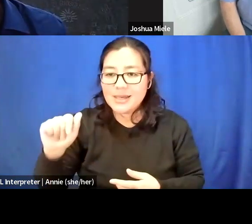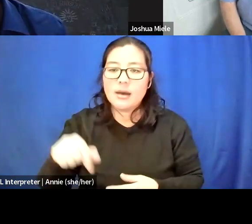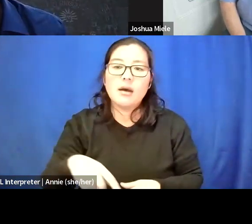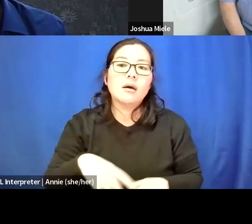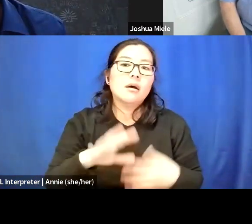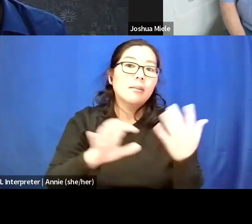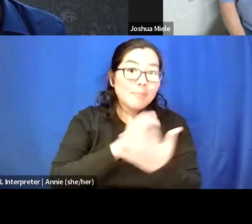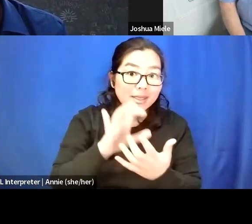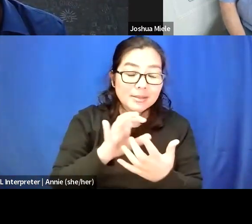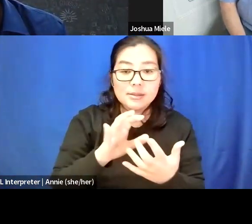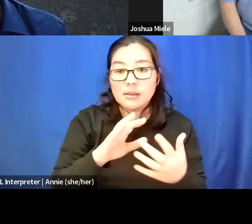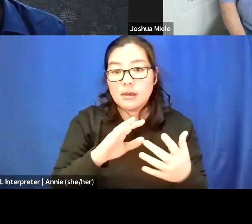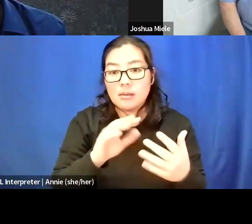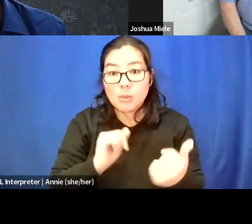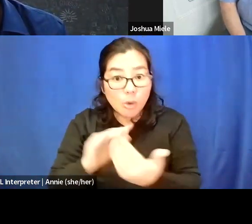at,